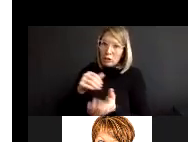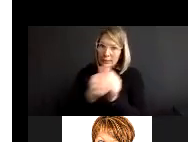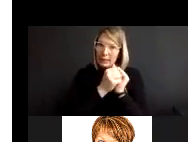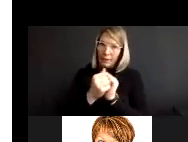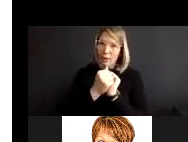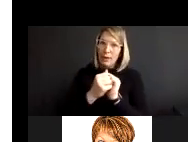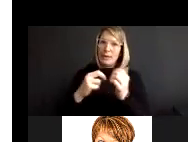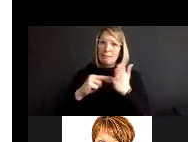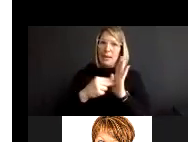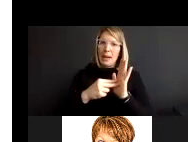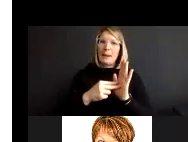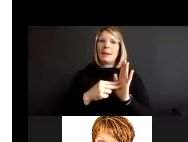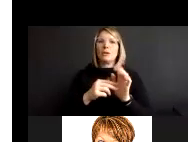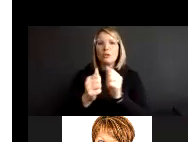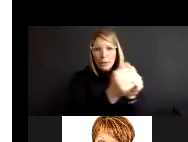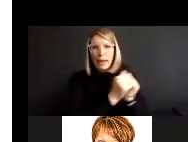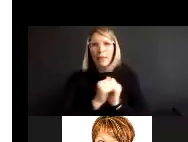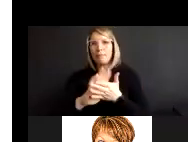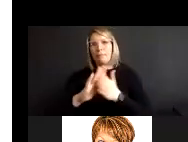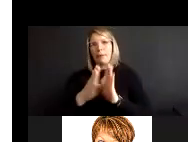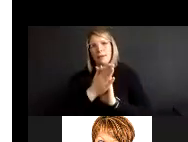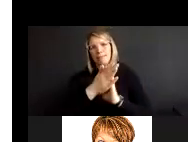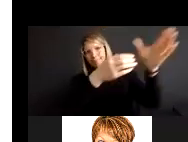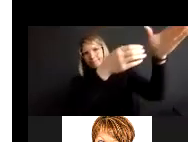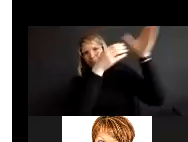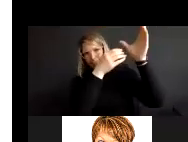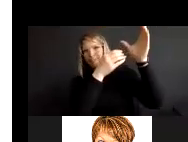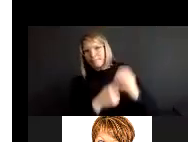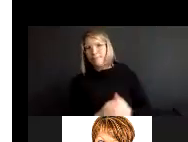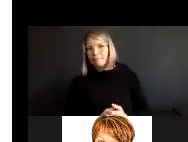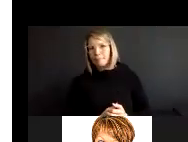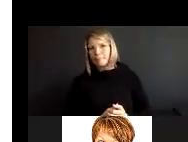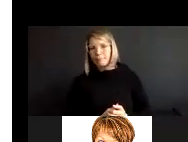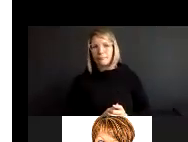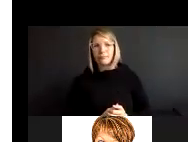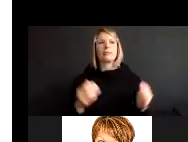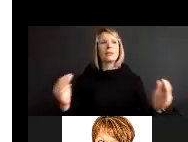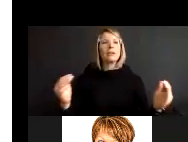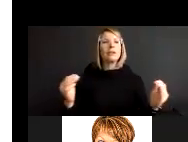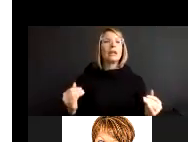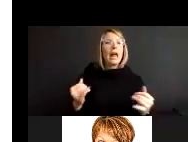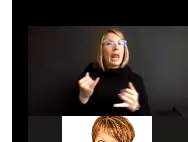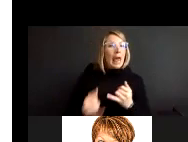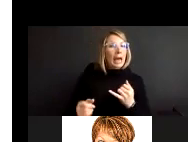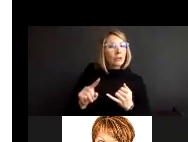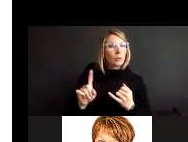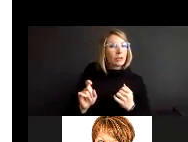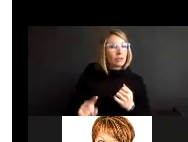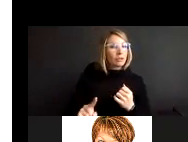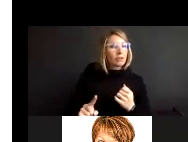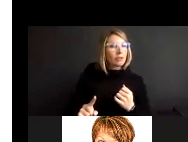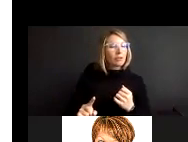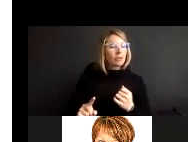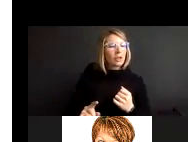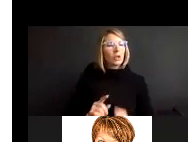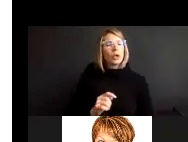in the discussions. Very important. And what about other decision-making areas? So again, it's trying to keep it to